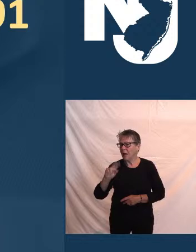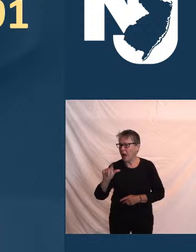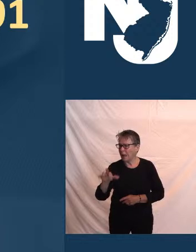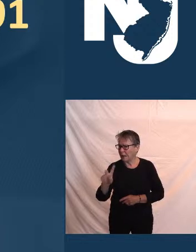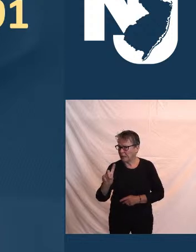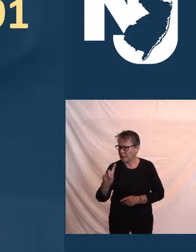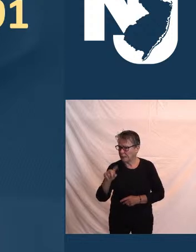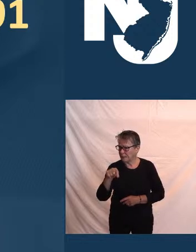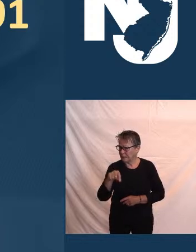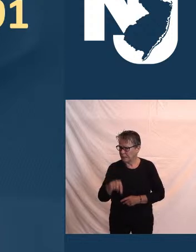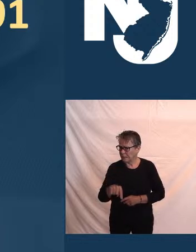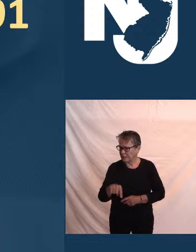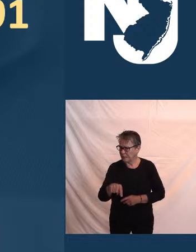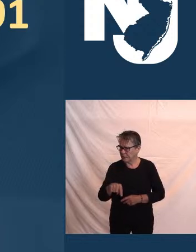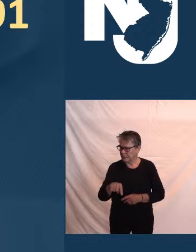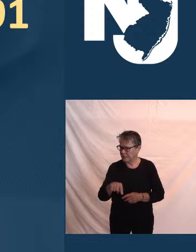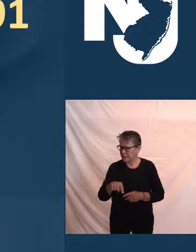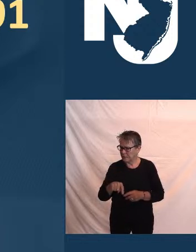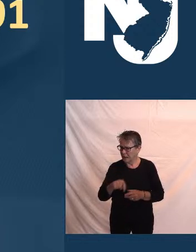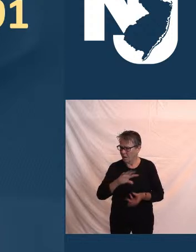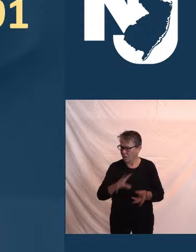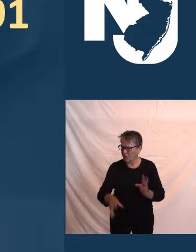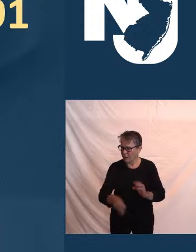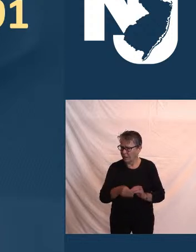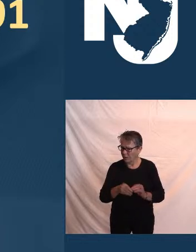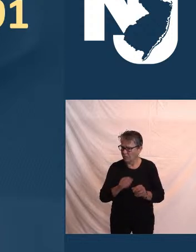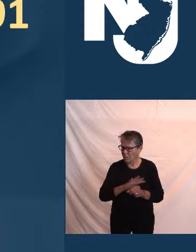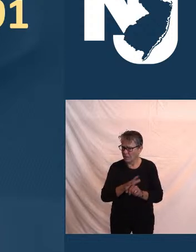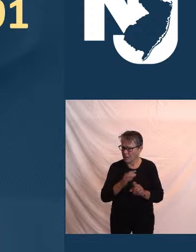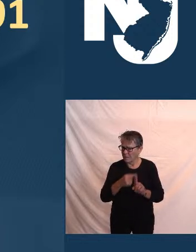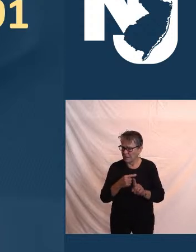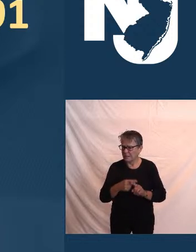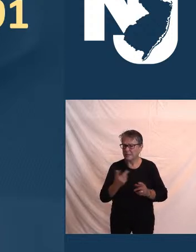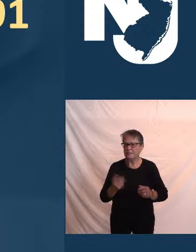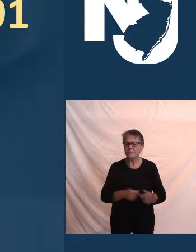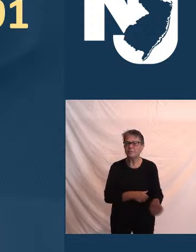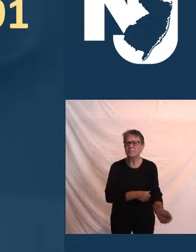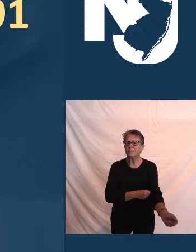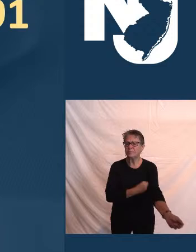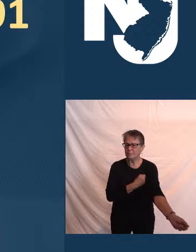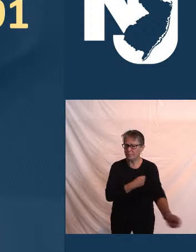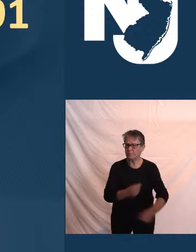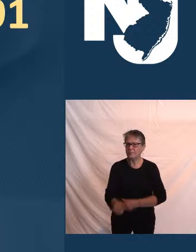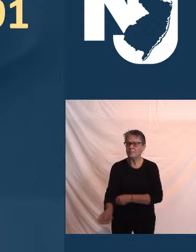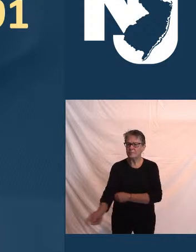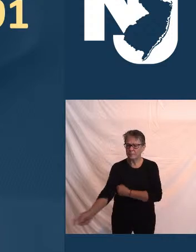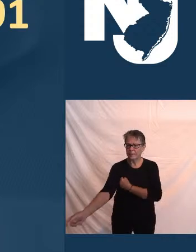with the heaviest of hearts, newly confirmed 9 losses of life, probable deaths now at